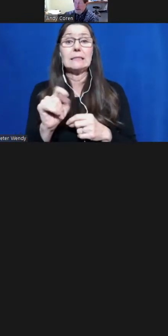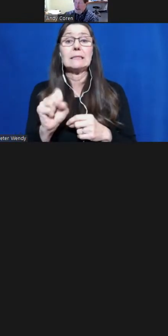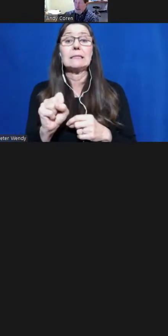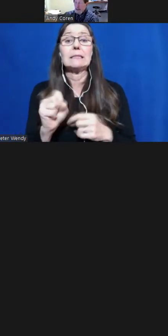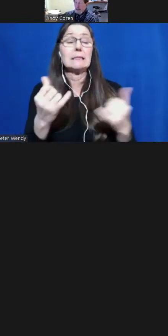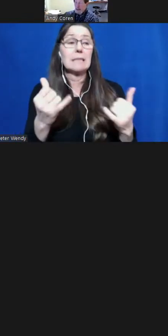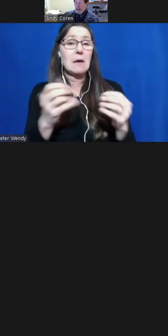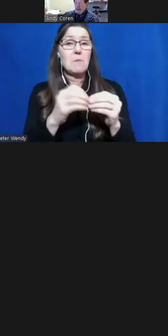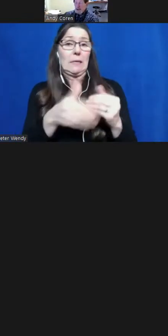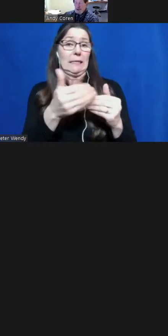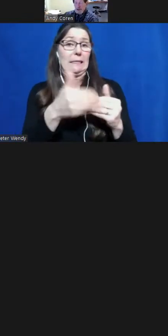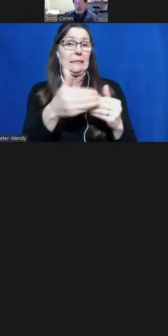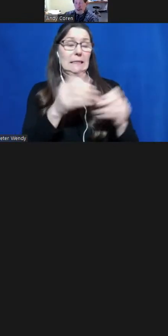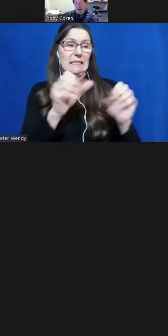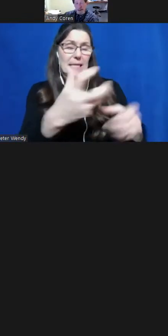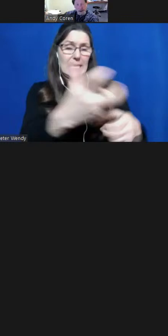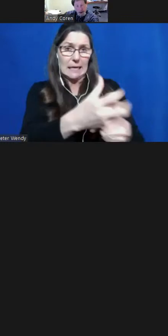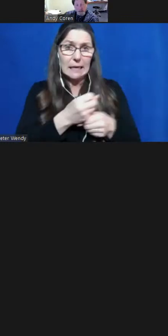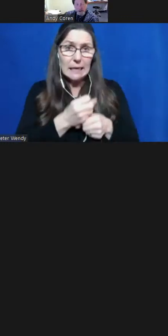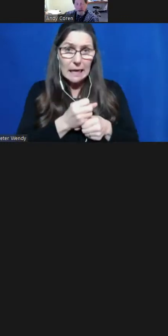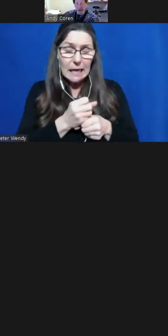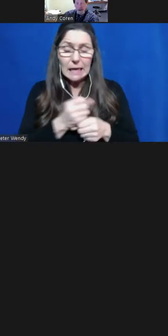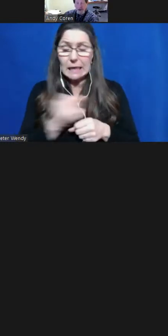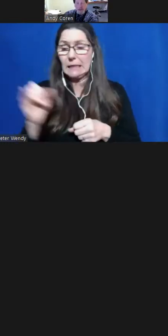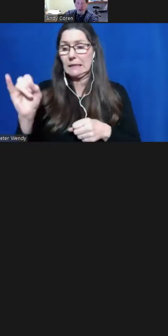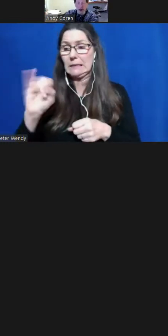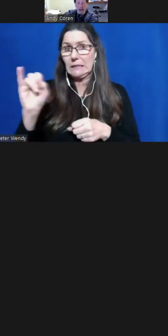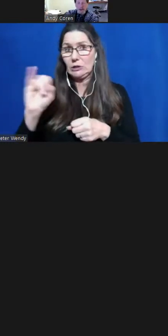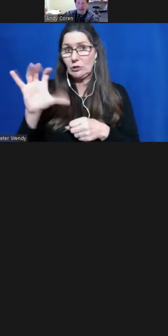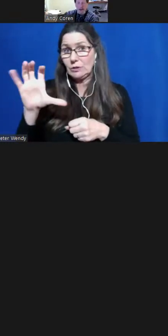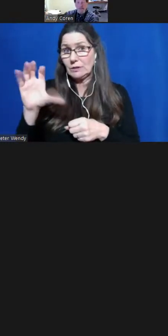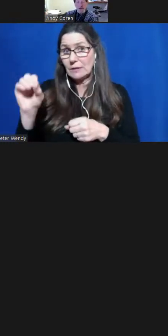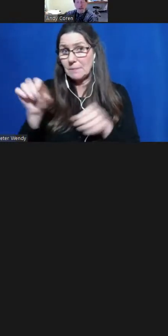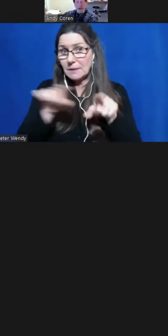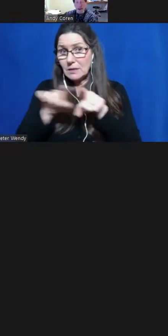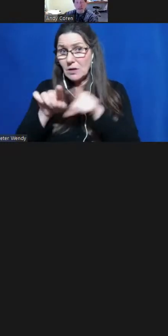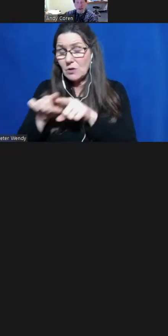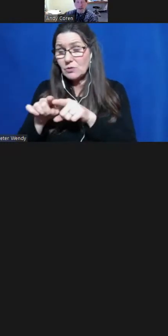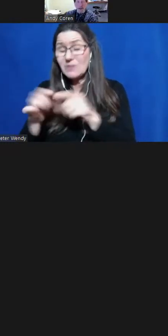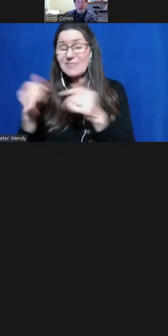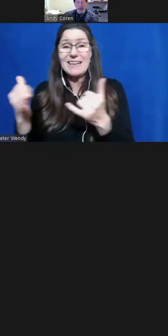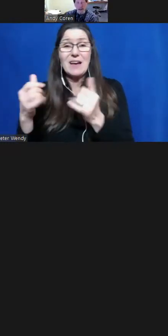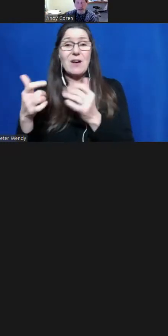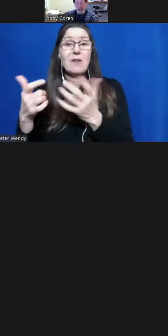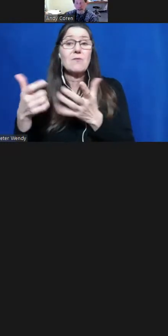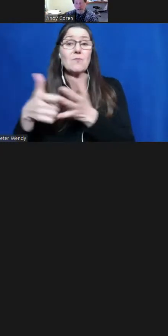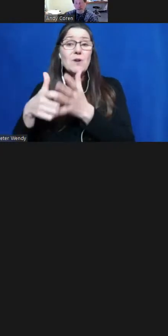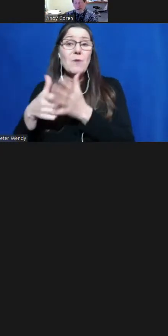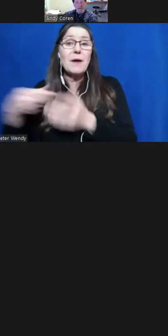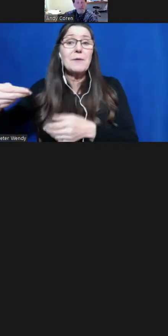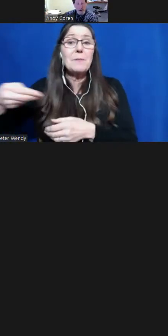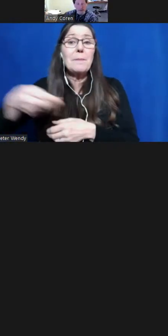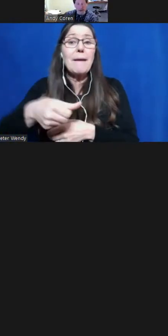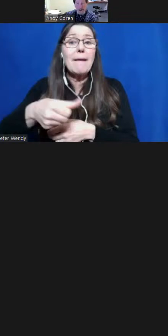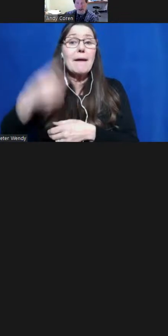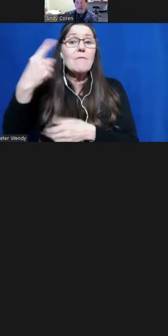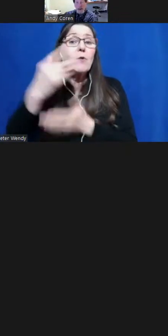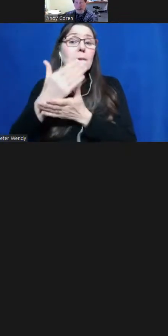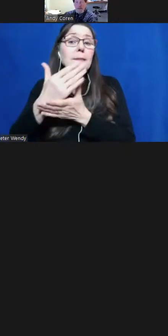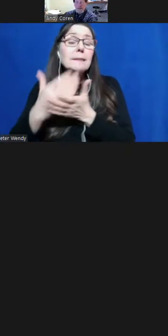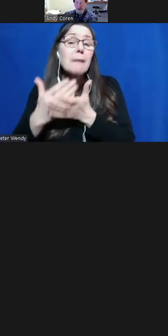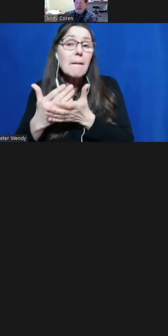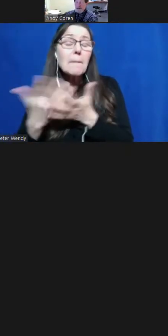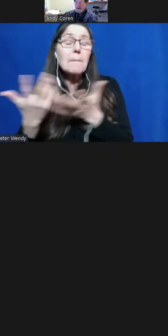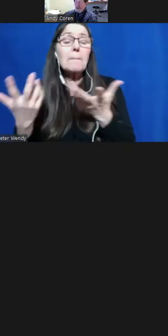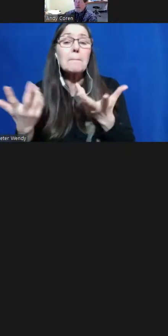government. Insurance companies, some are also required to pay for a certain number through some pharmacies. You can